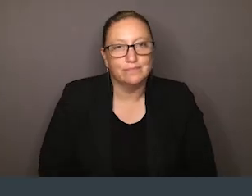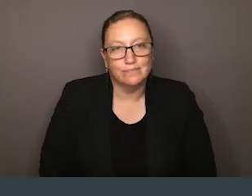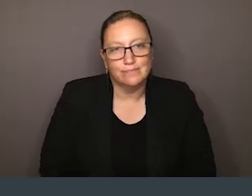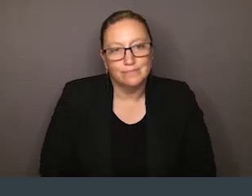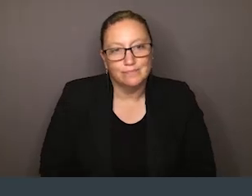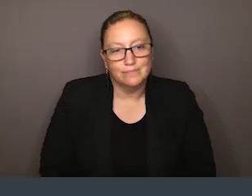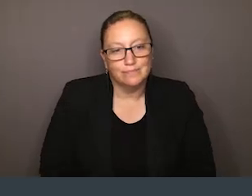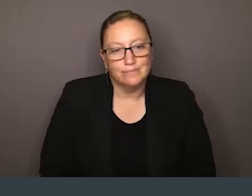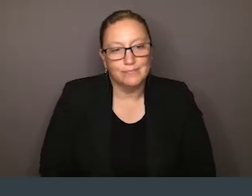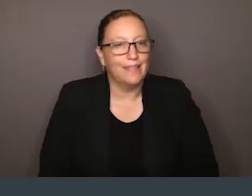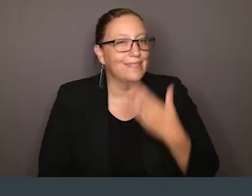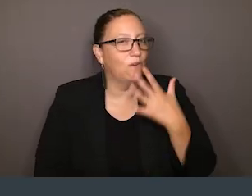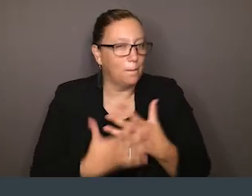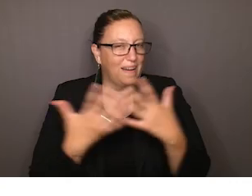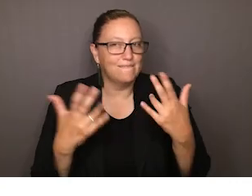disability.